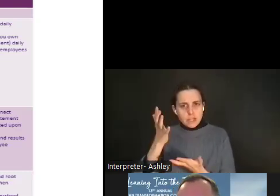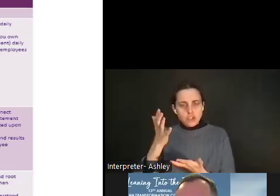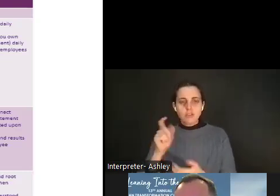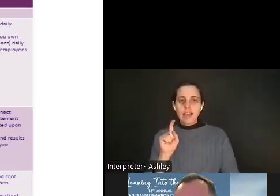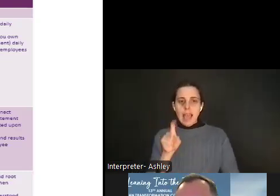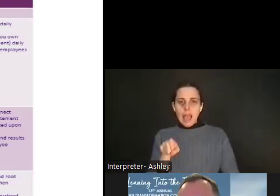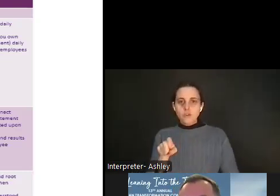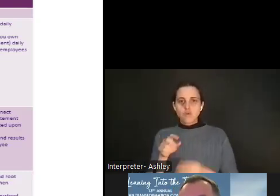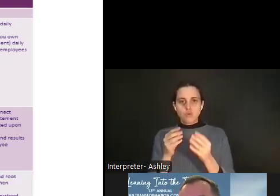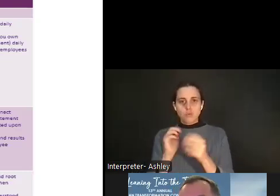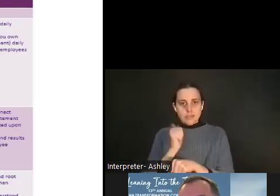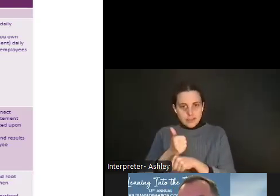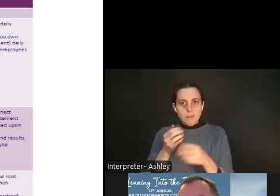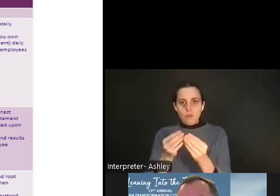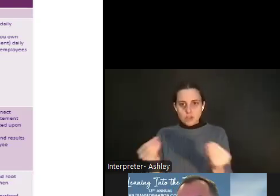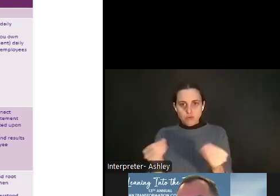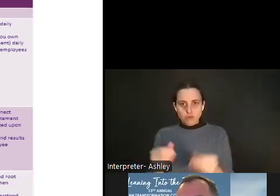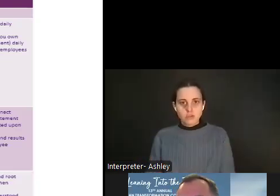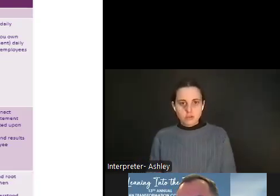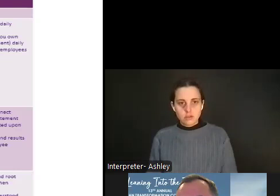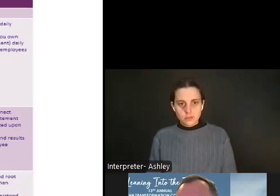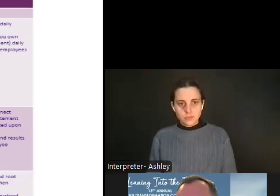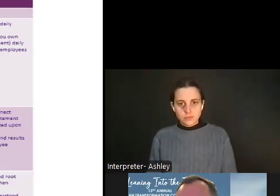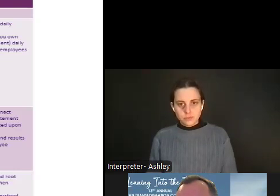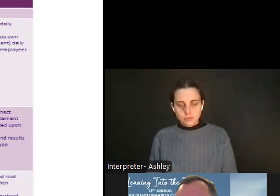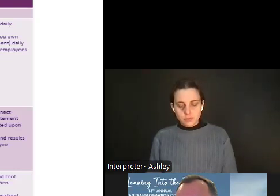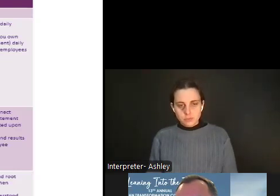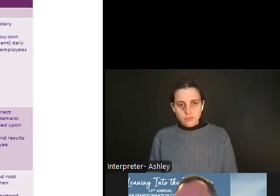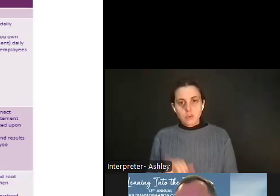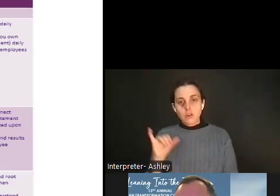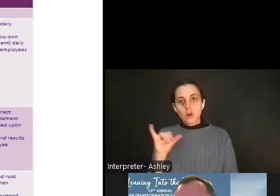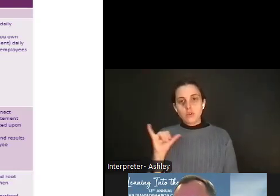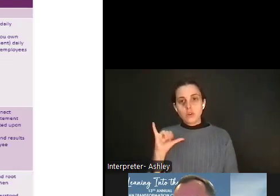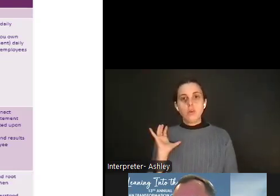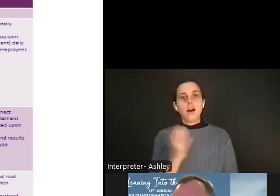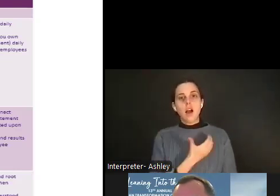we're after, standard work, as well as having our staff